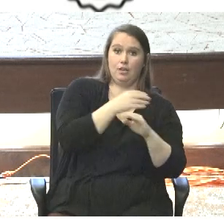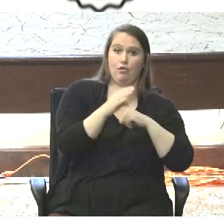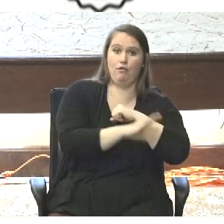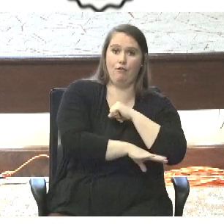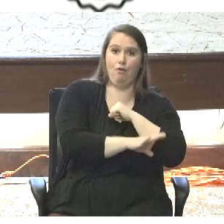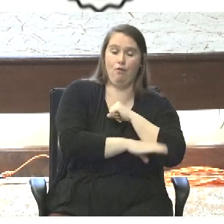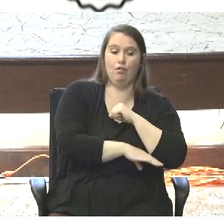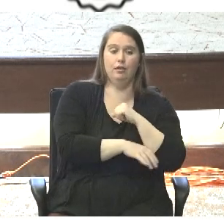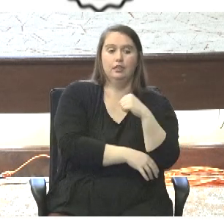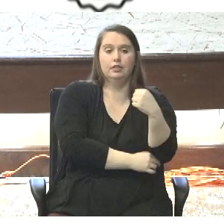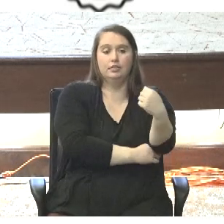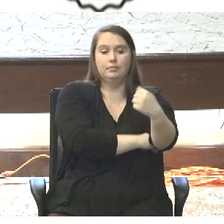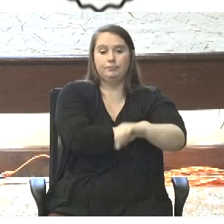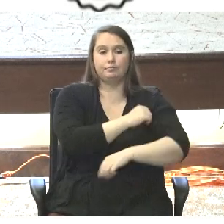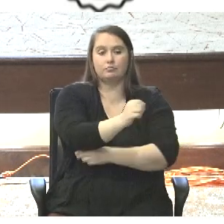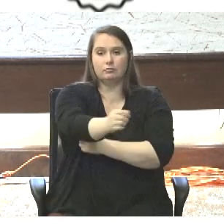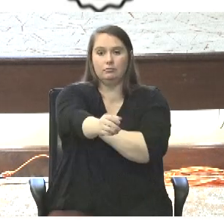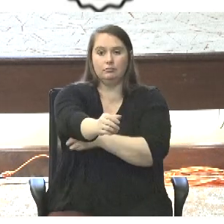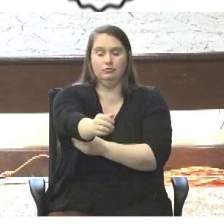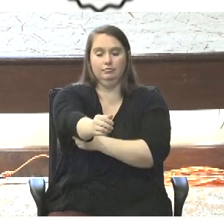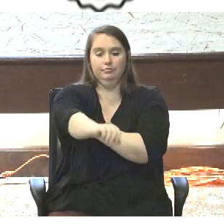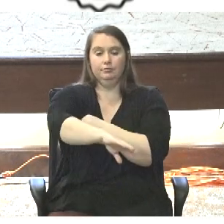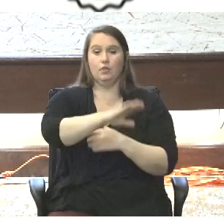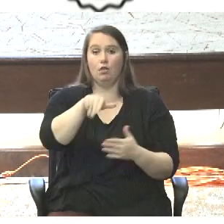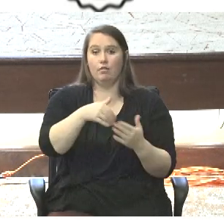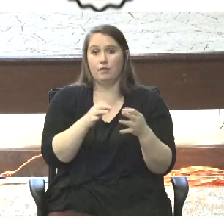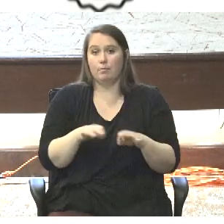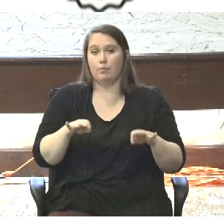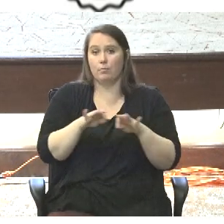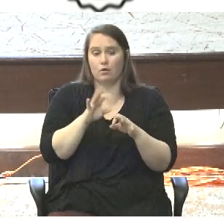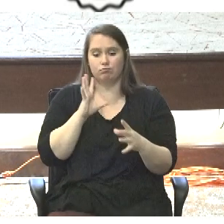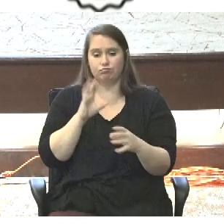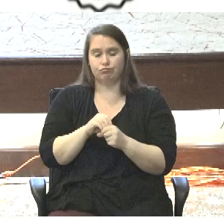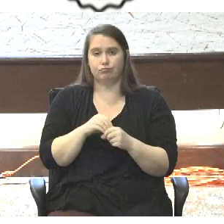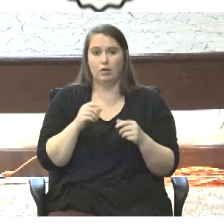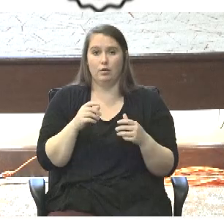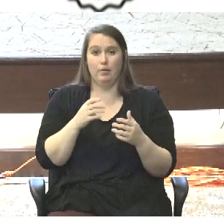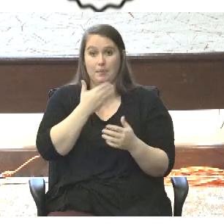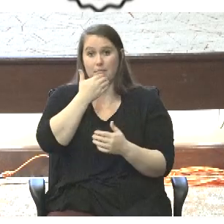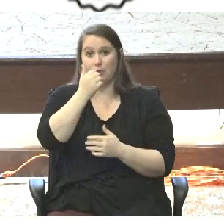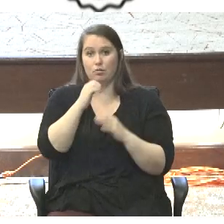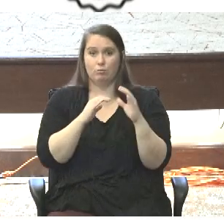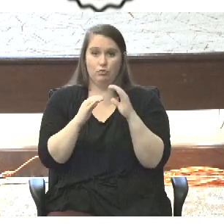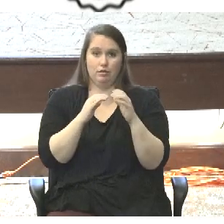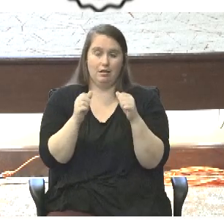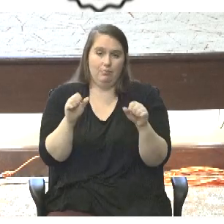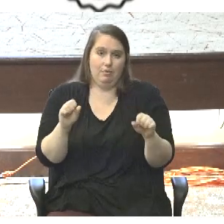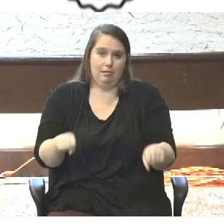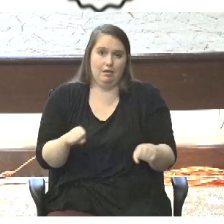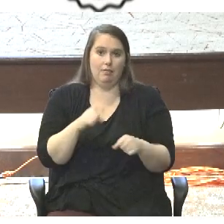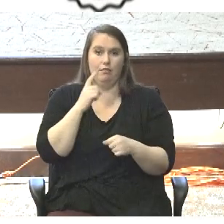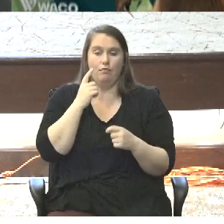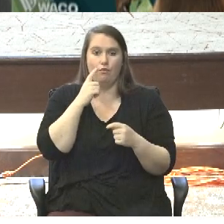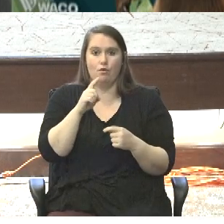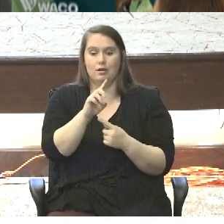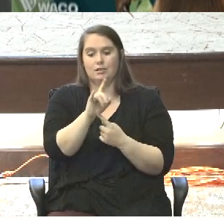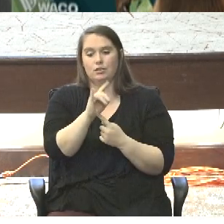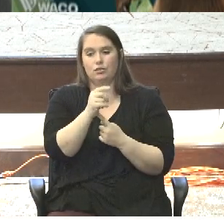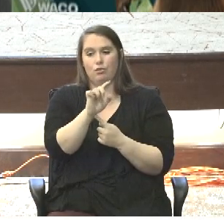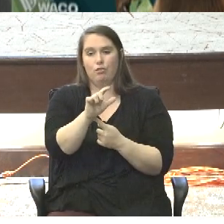about all of the unique assets in Waco and how we can better communicate those offerings through print and digital placements.